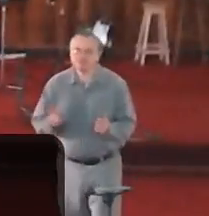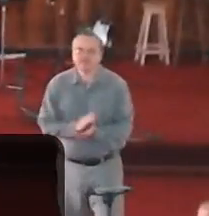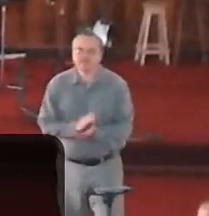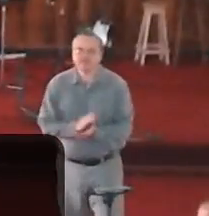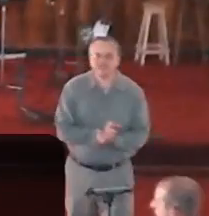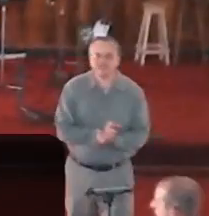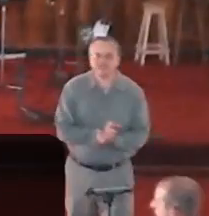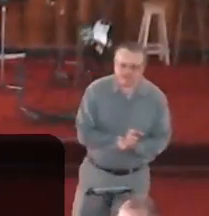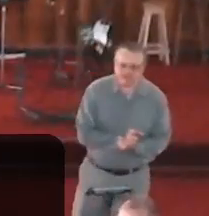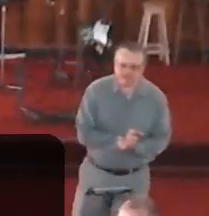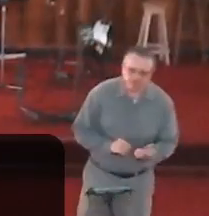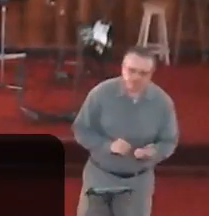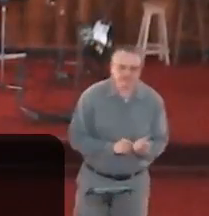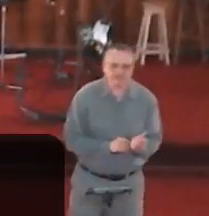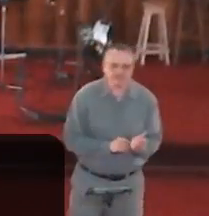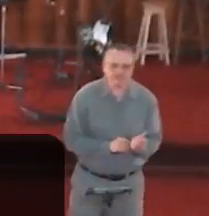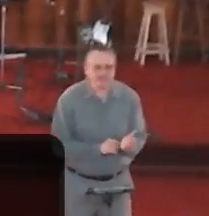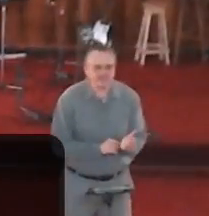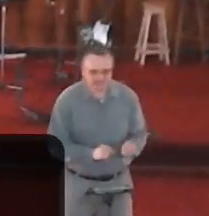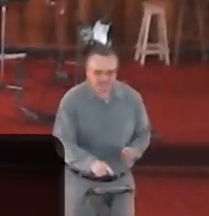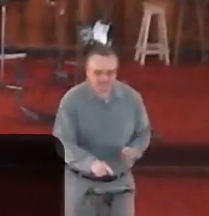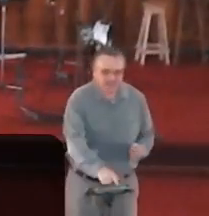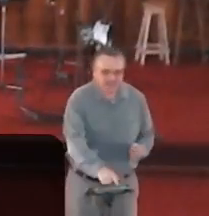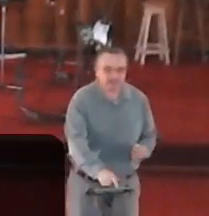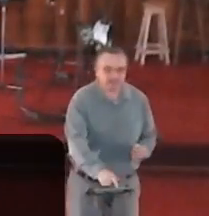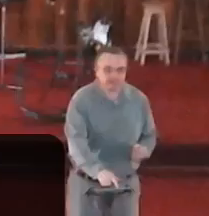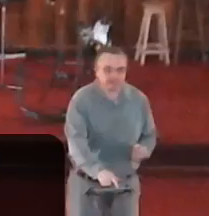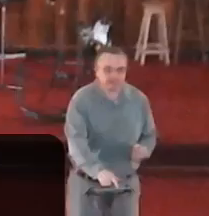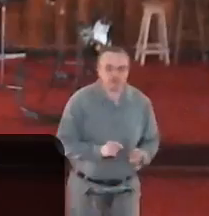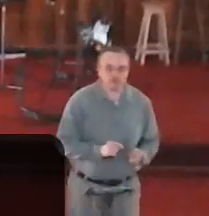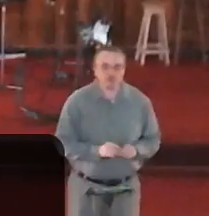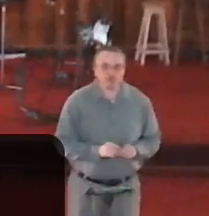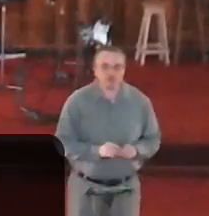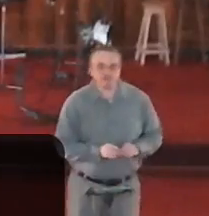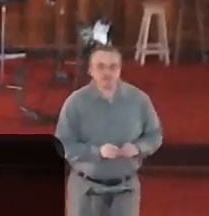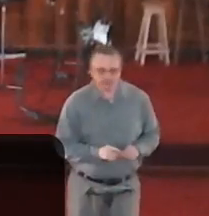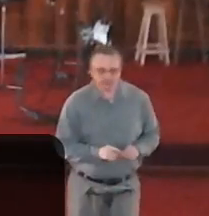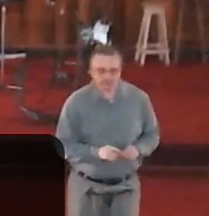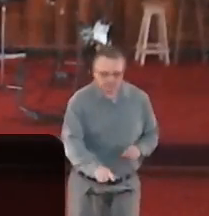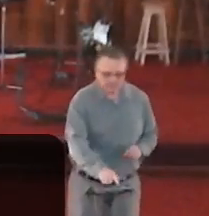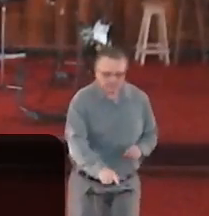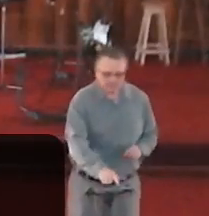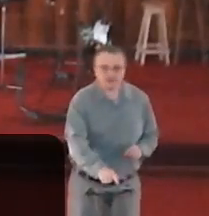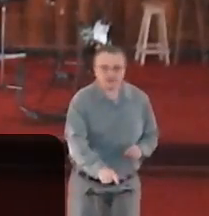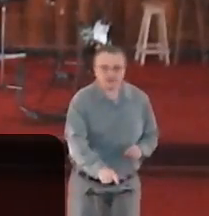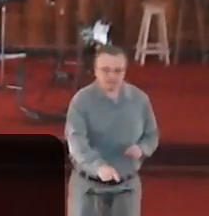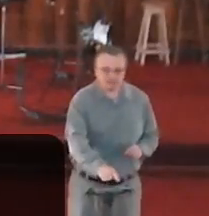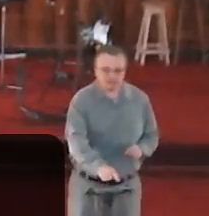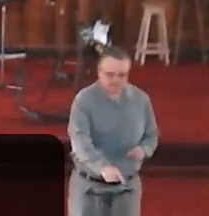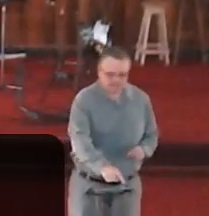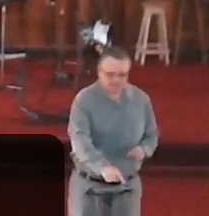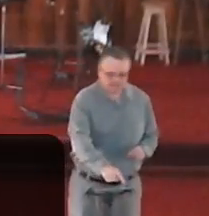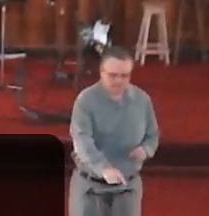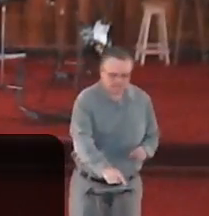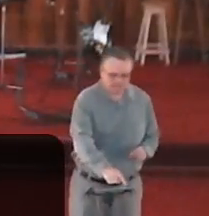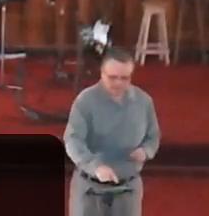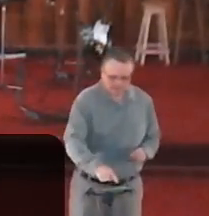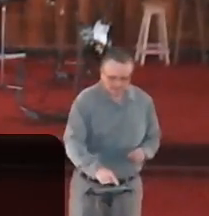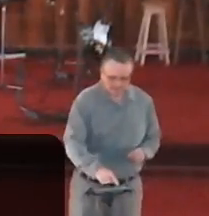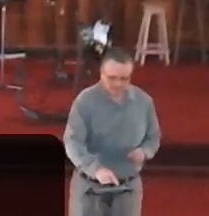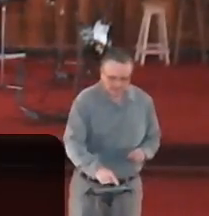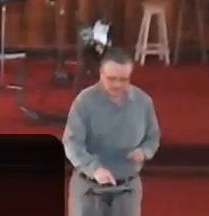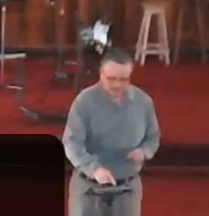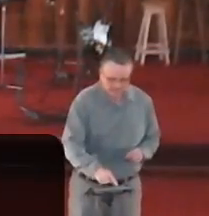Hace un par de meses empezamos una serie, se llama Amecate Corto. A couple of months ago, we started a series that we've been calling